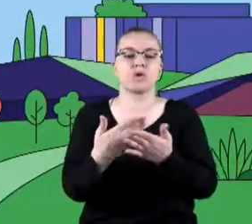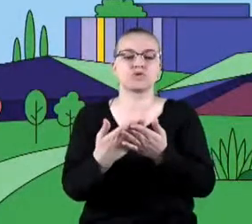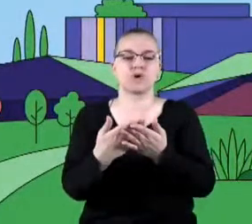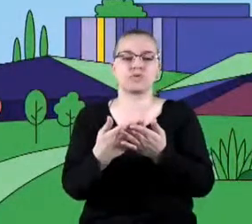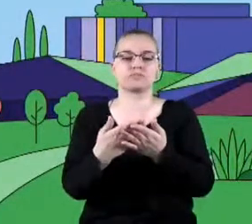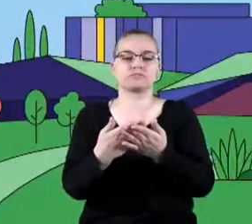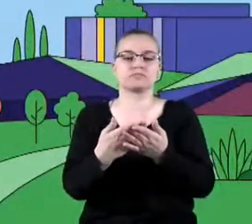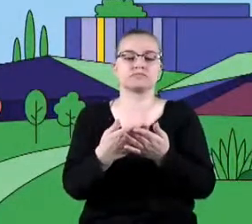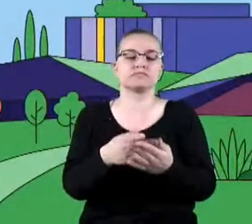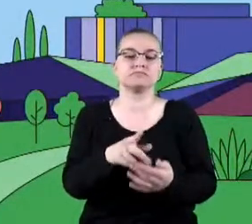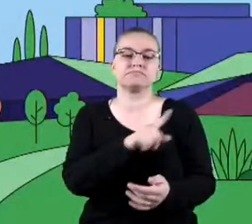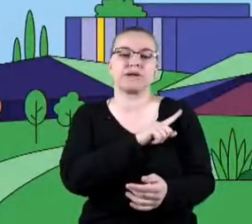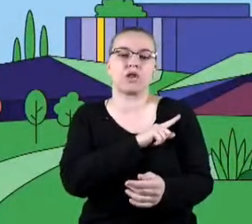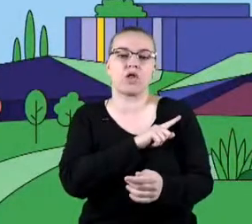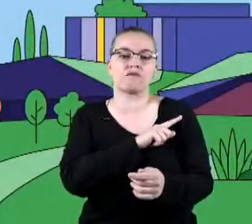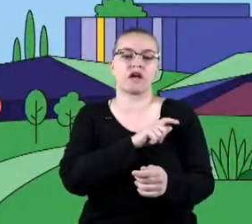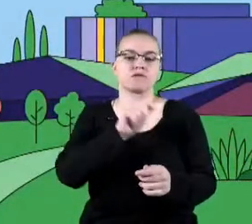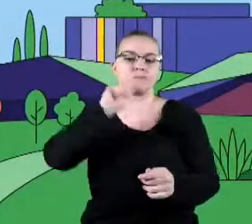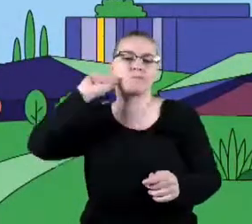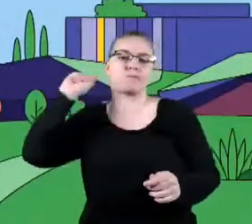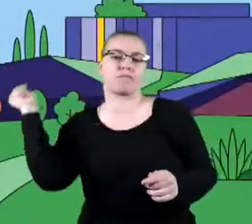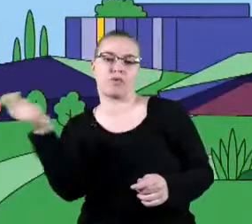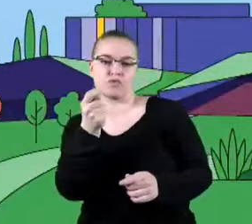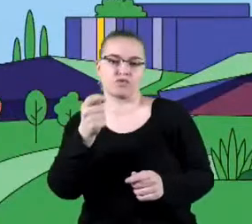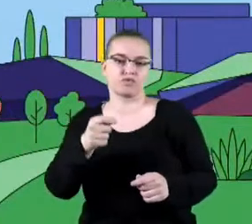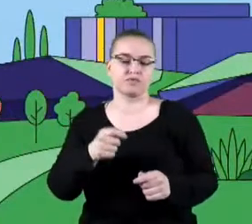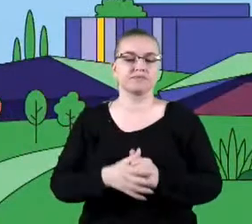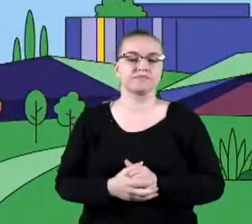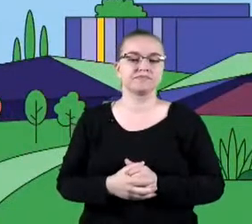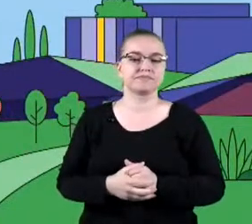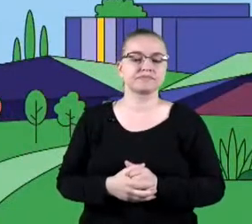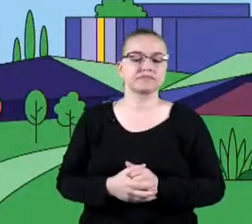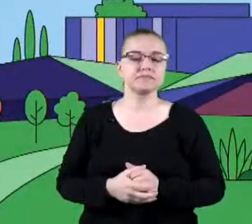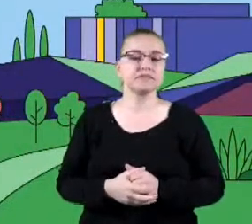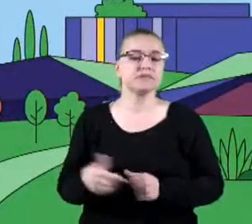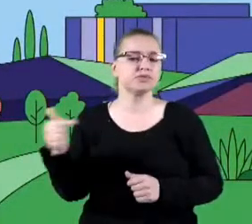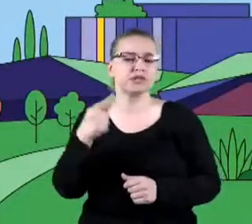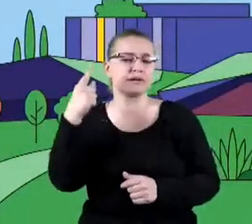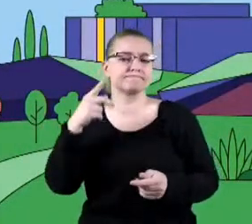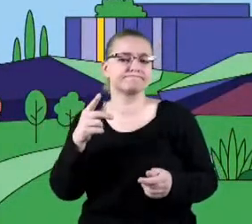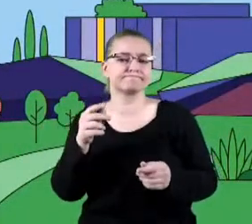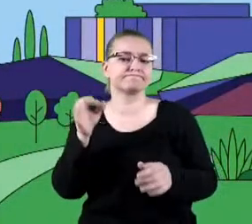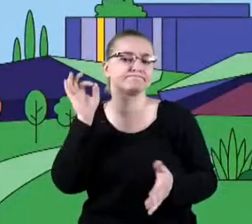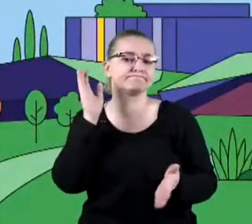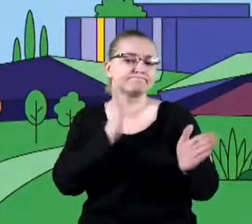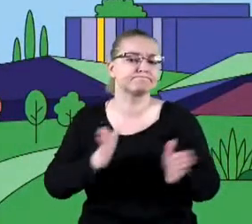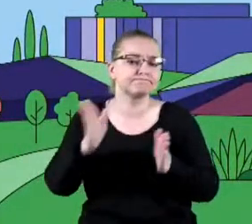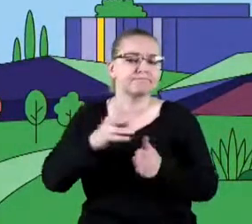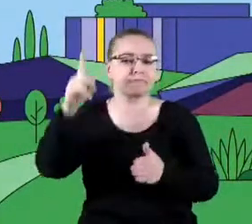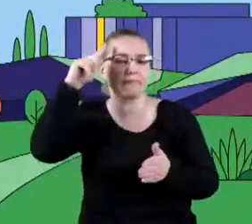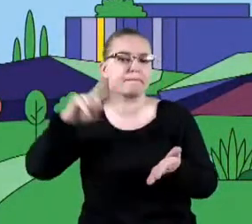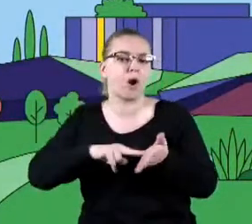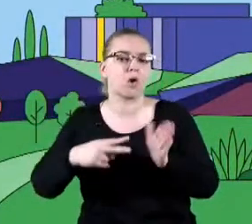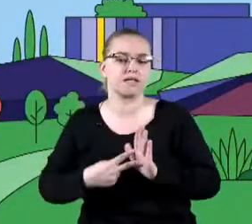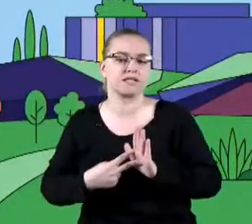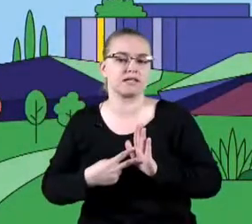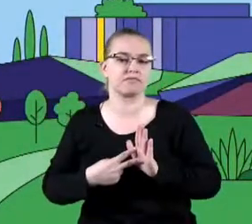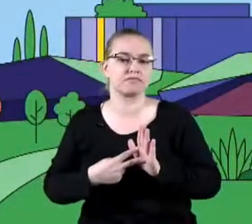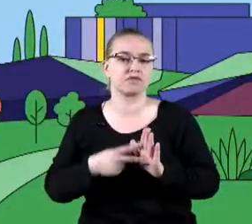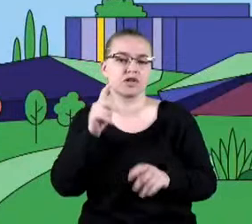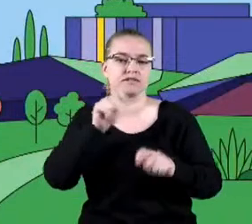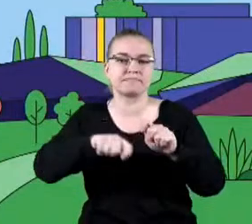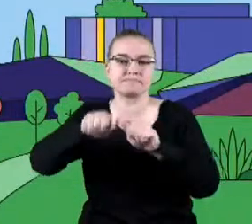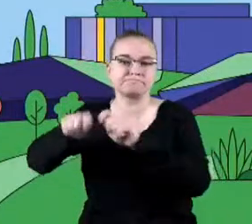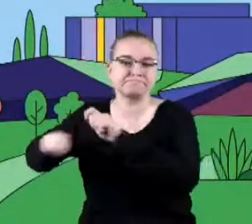and we have to provide the logistics for this blockade or checkpoints, and